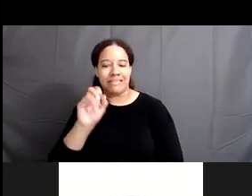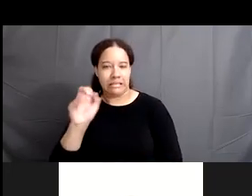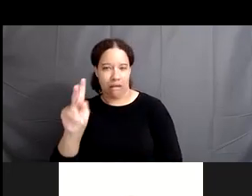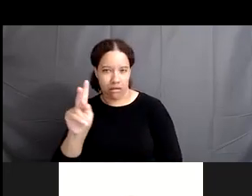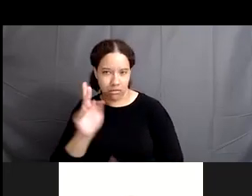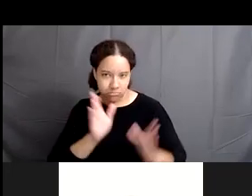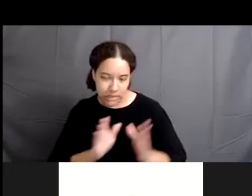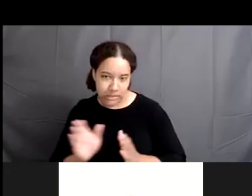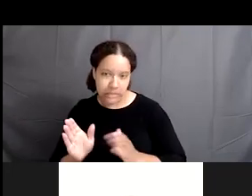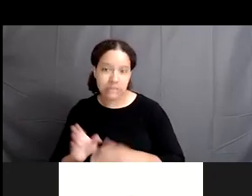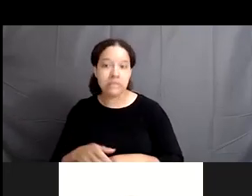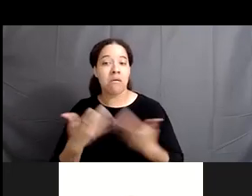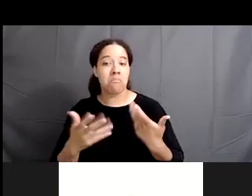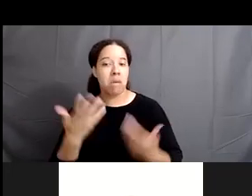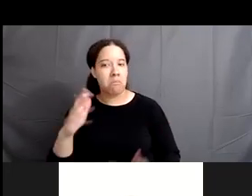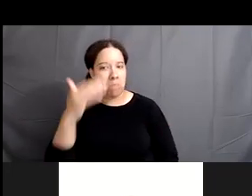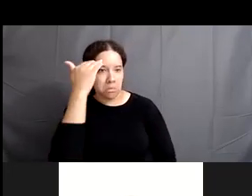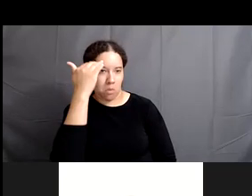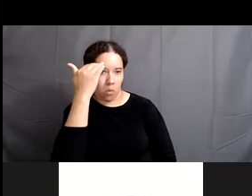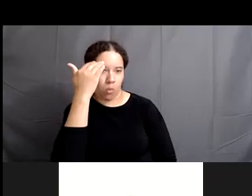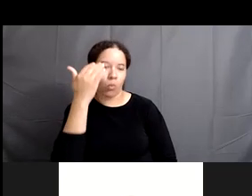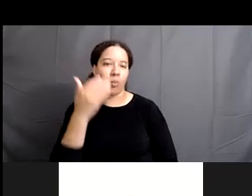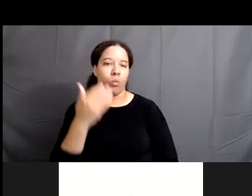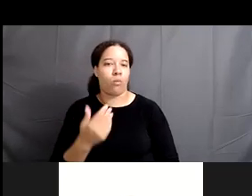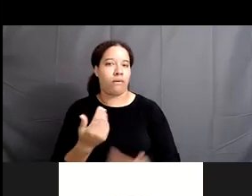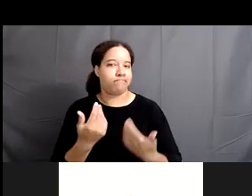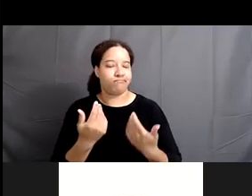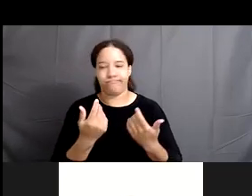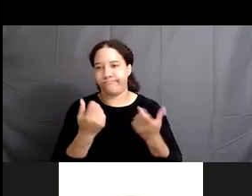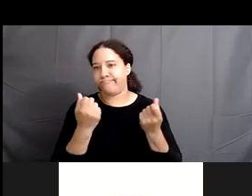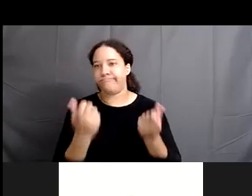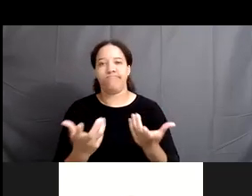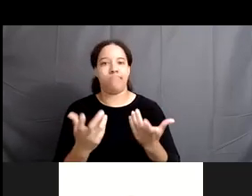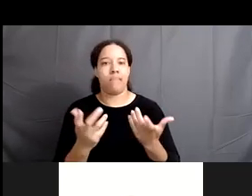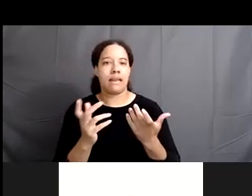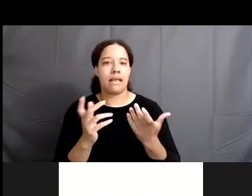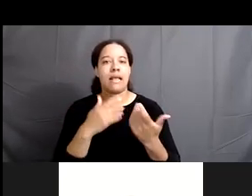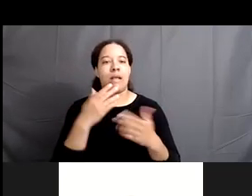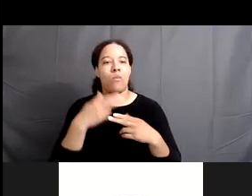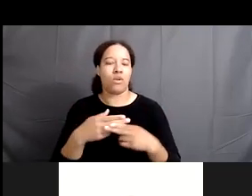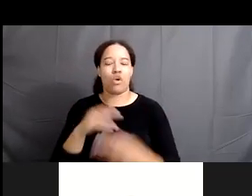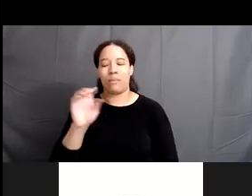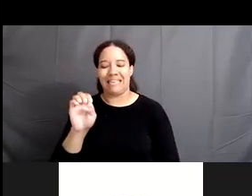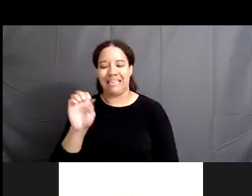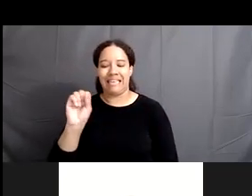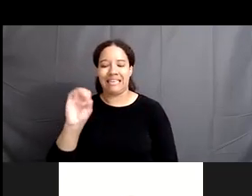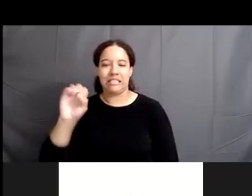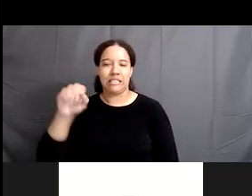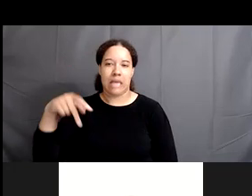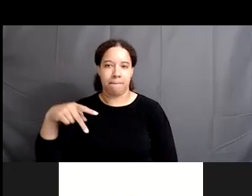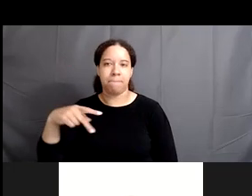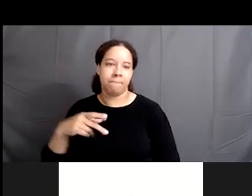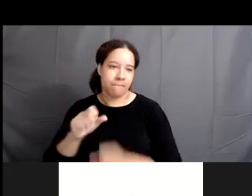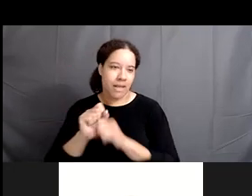be familiar with some of these types of businesses. There are numerous ESOP or employee stock ownership plan businesses